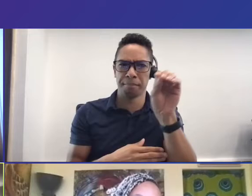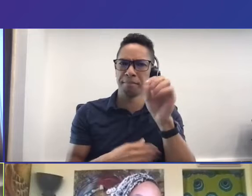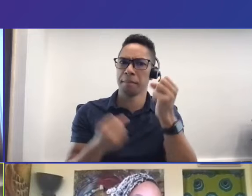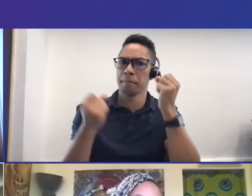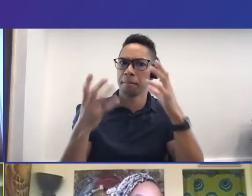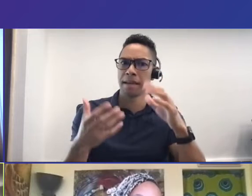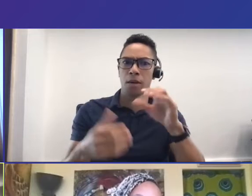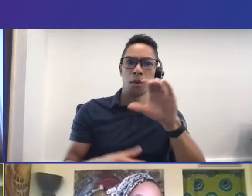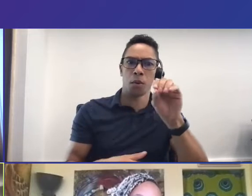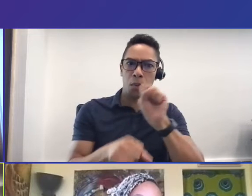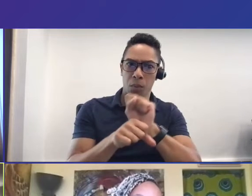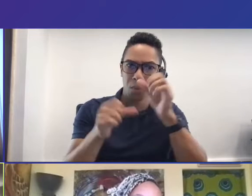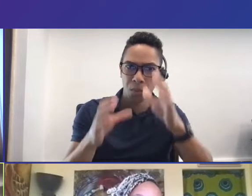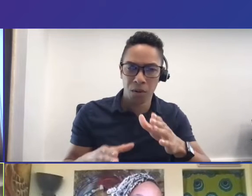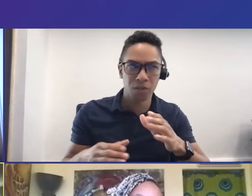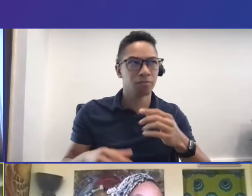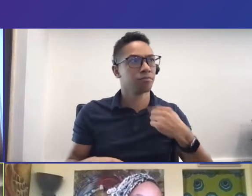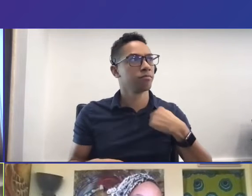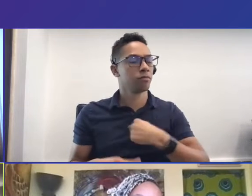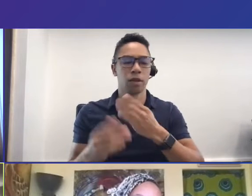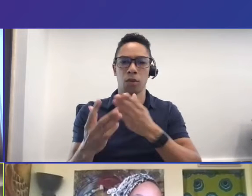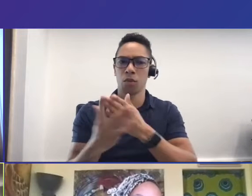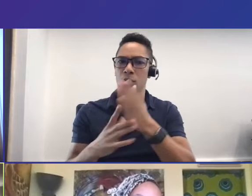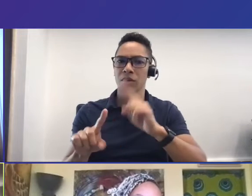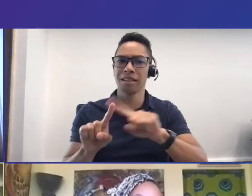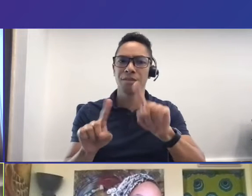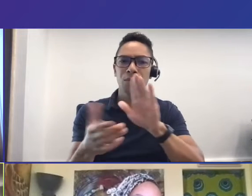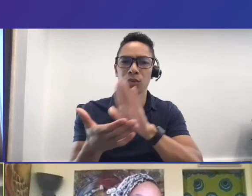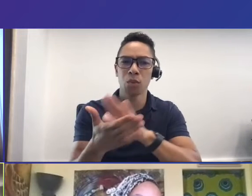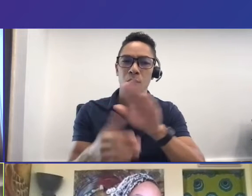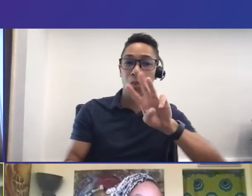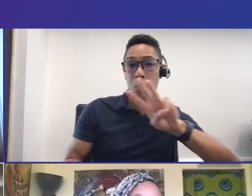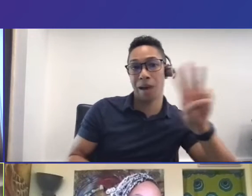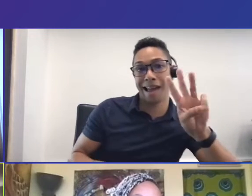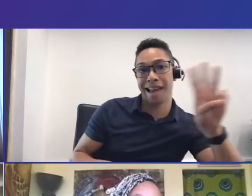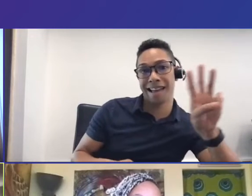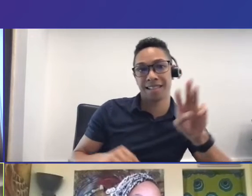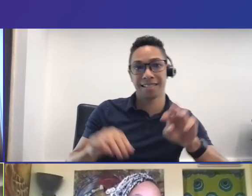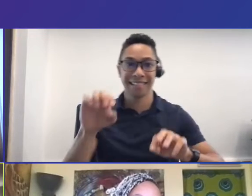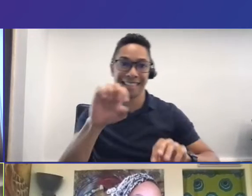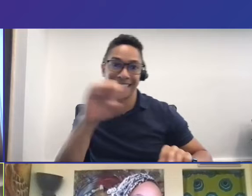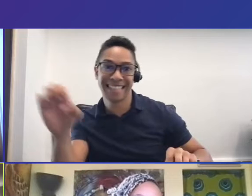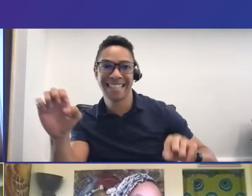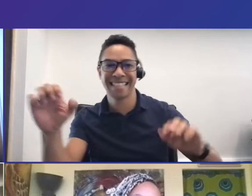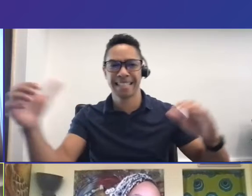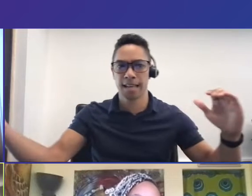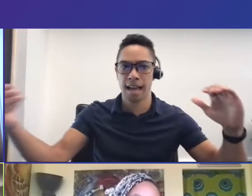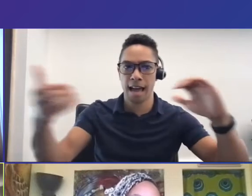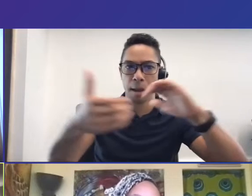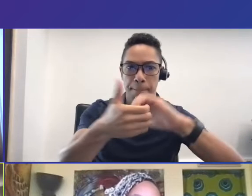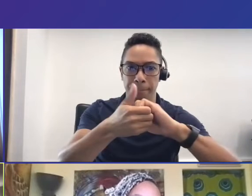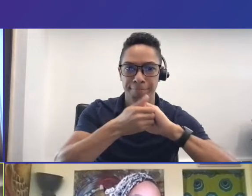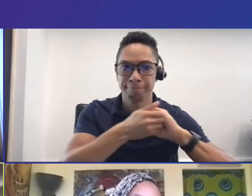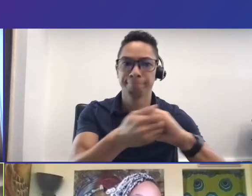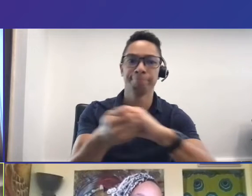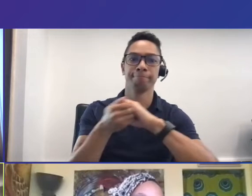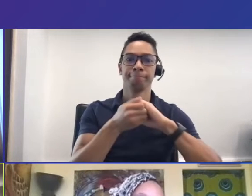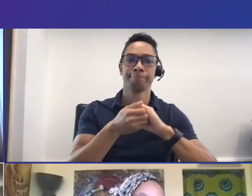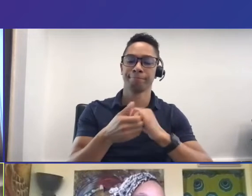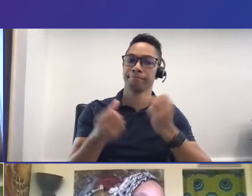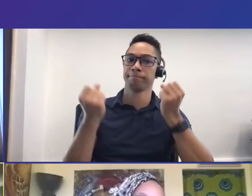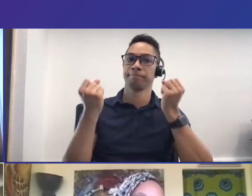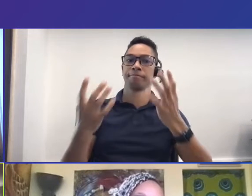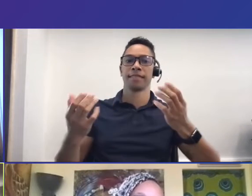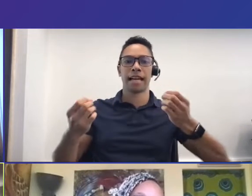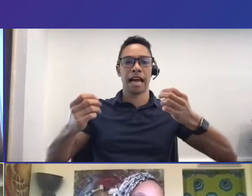colleagues through different schools in the West Coast and also in the East Coast. And so we've had the opportunity to